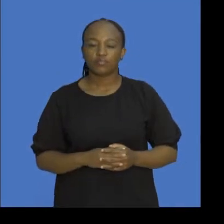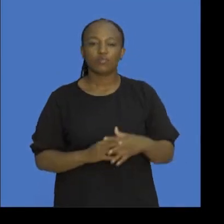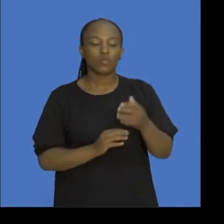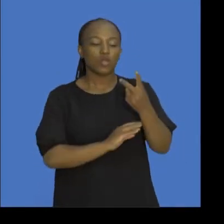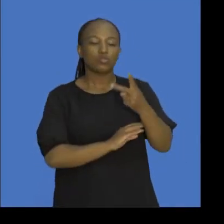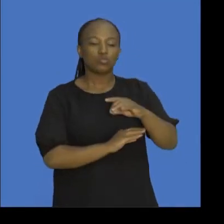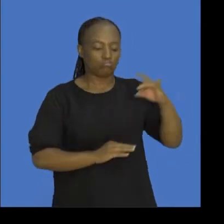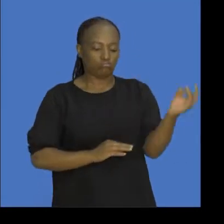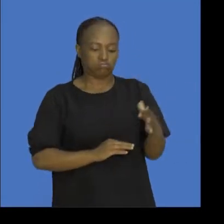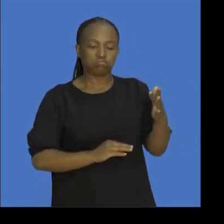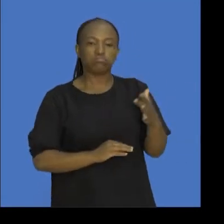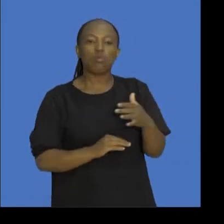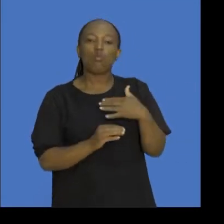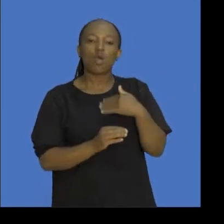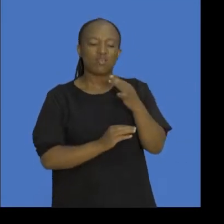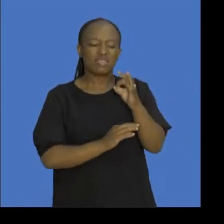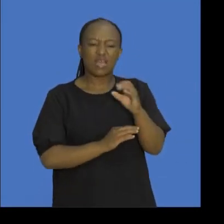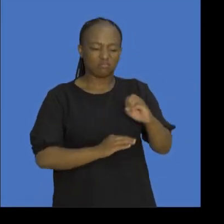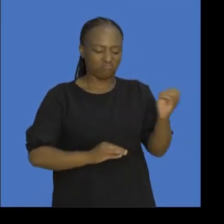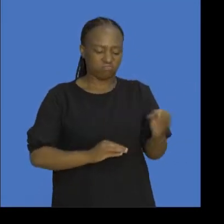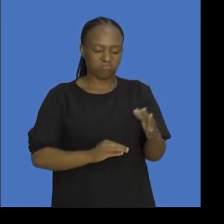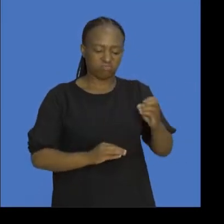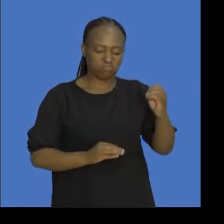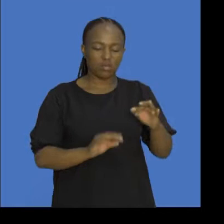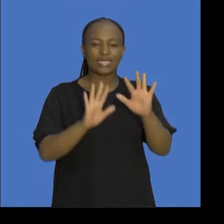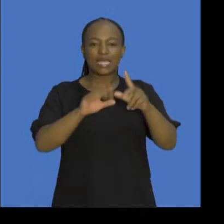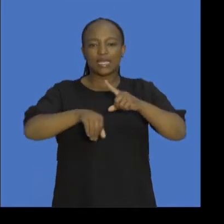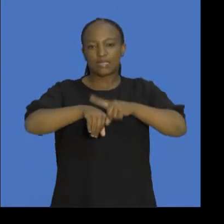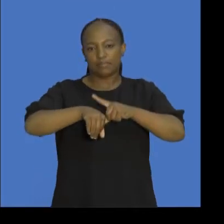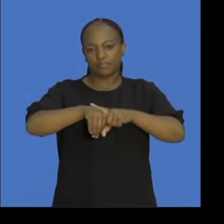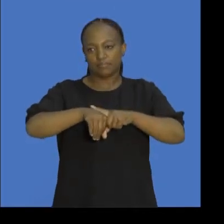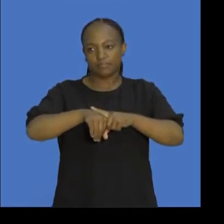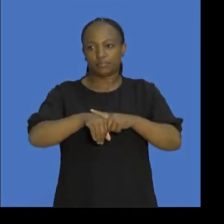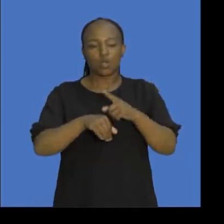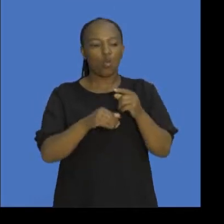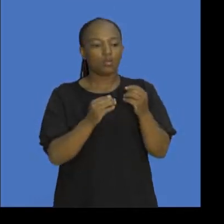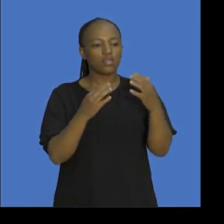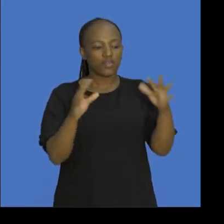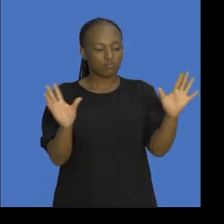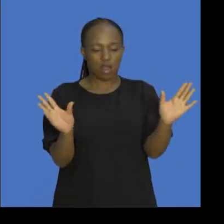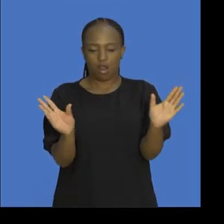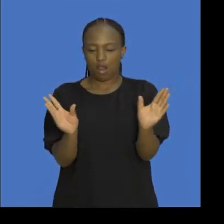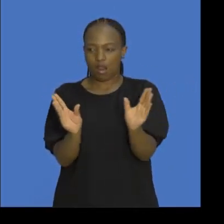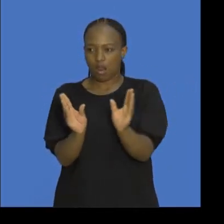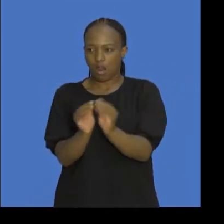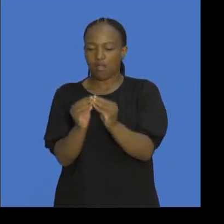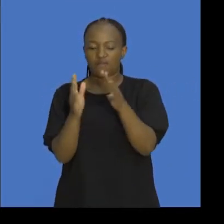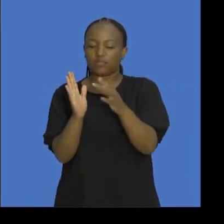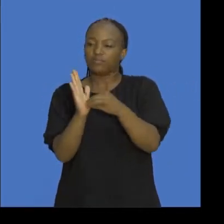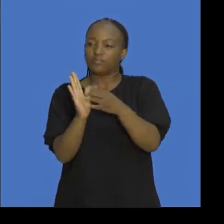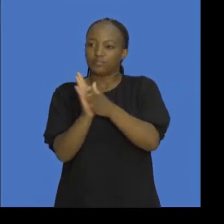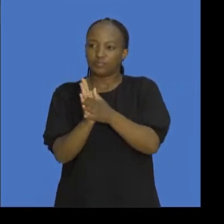were thrown 10 times, and their scores were added together and